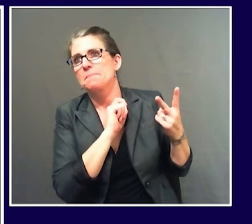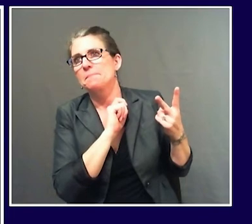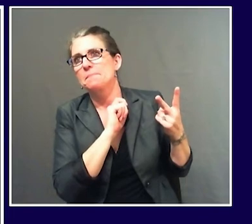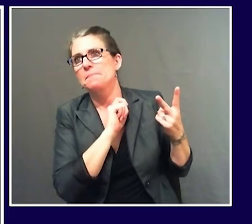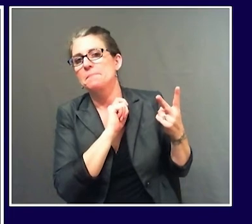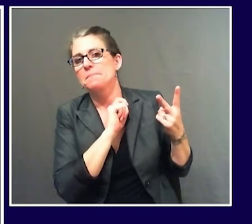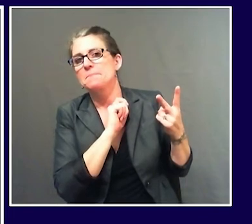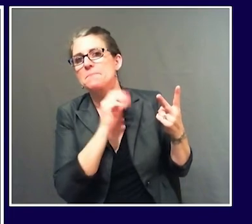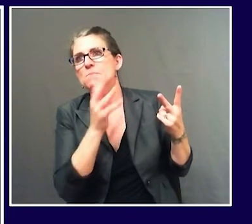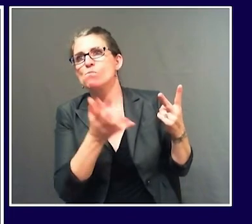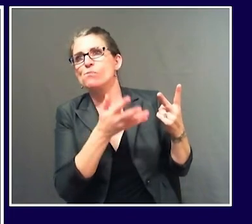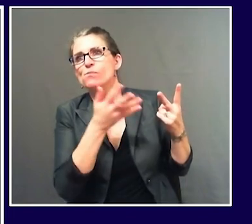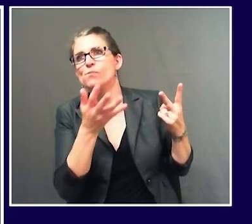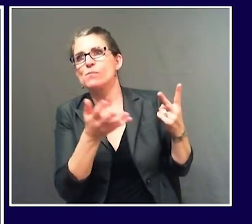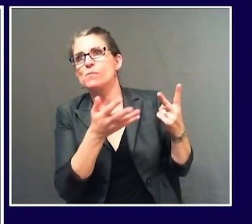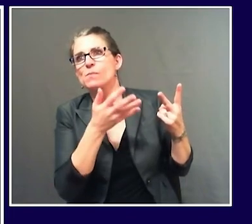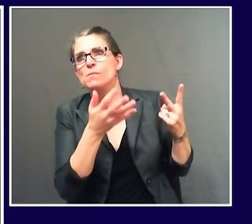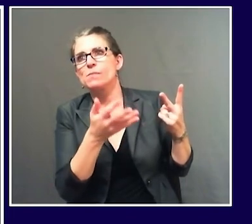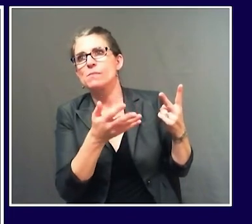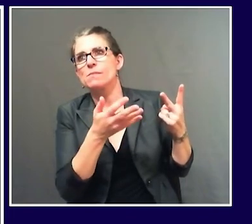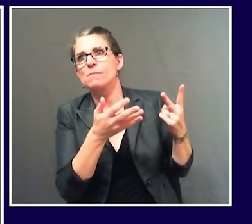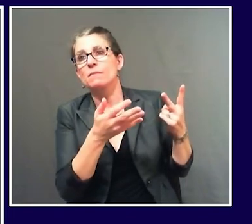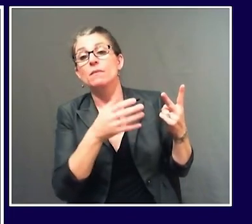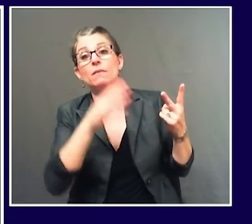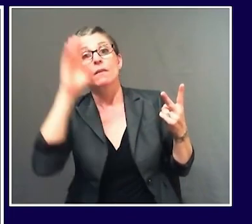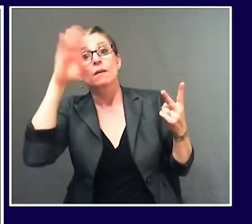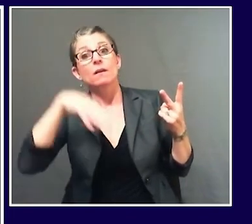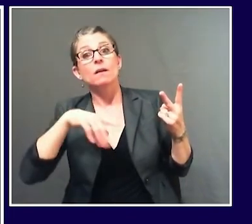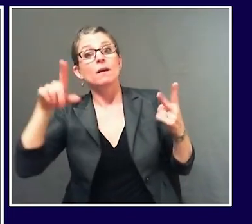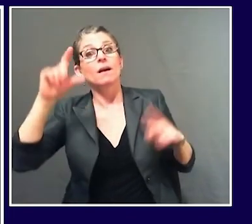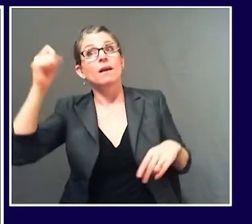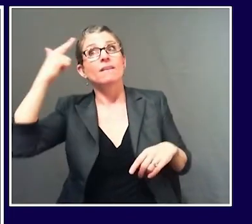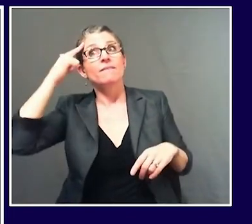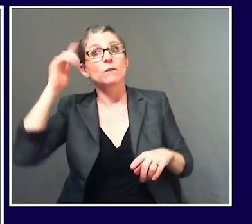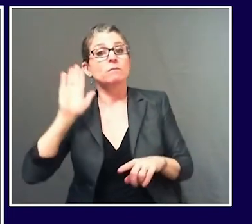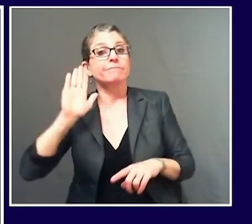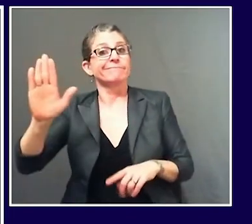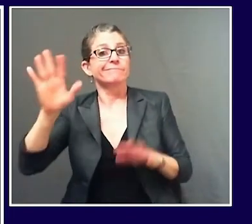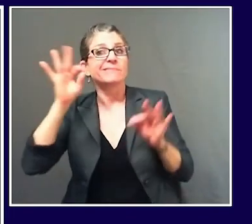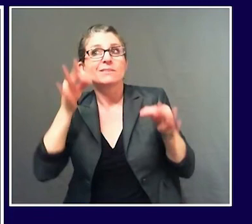for the governor sort of holding back on allowing